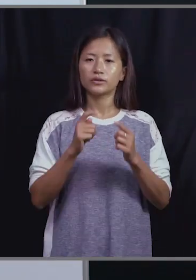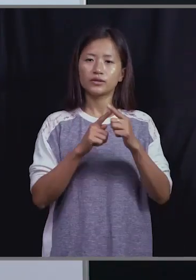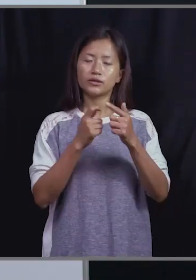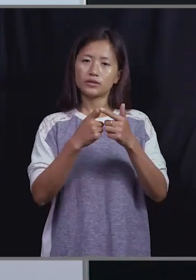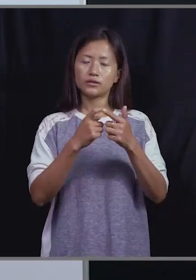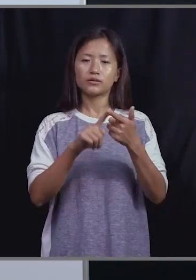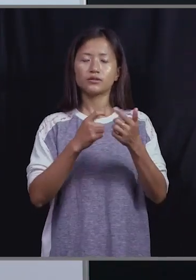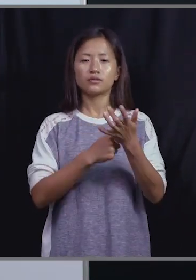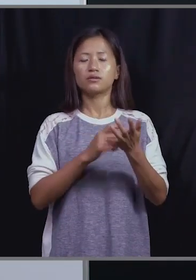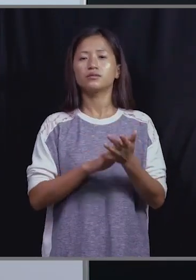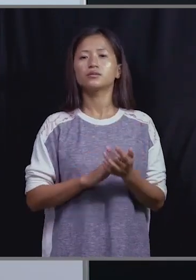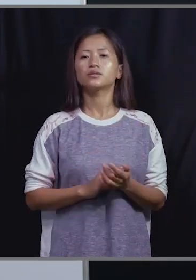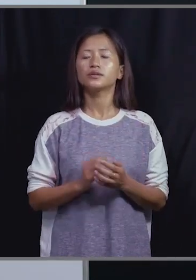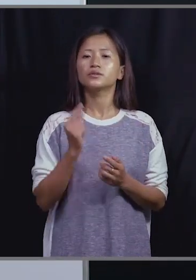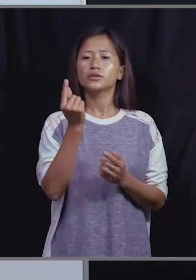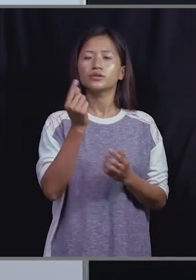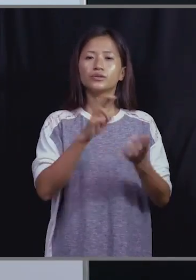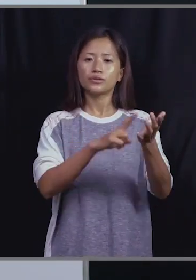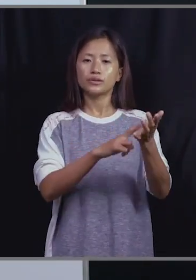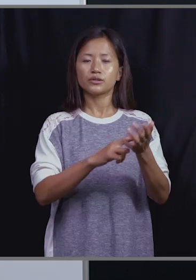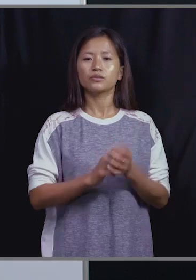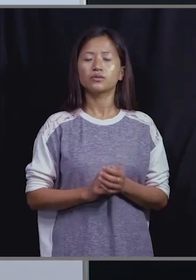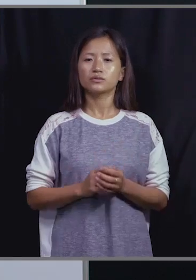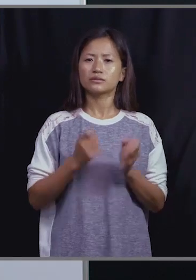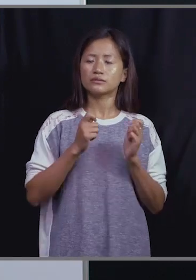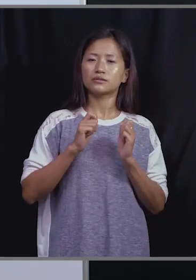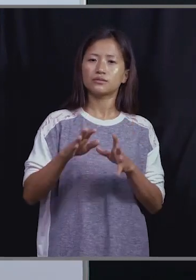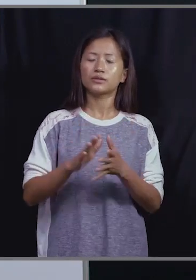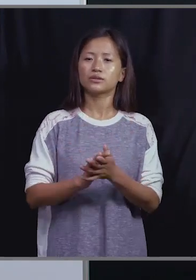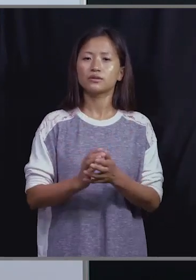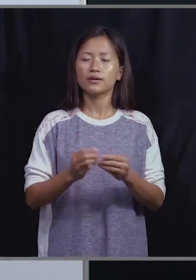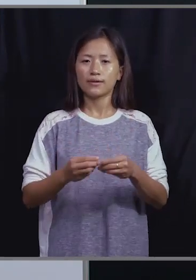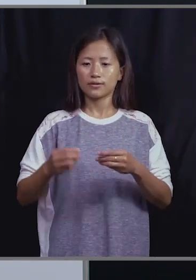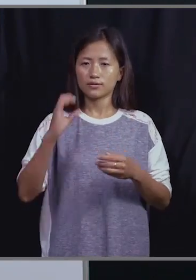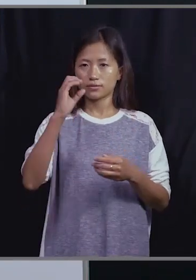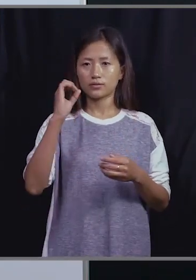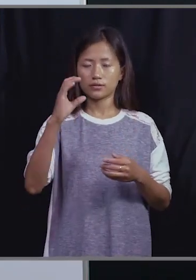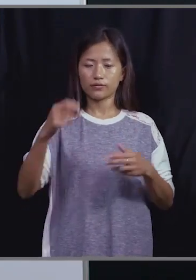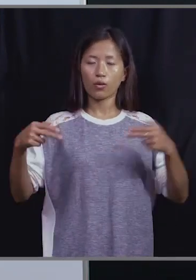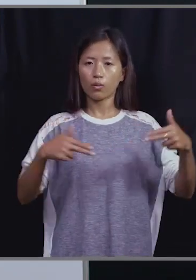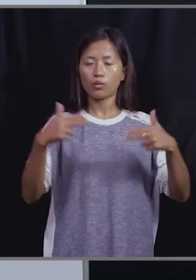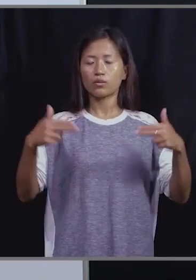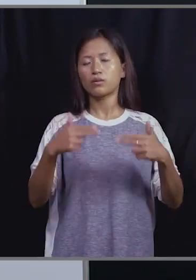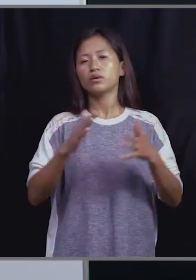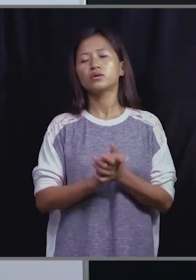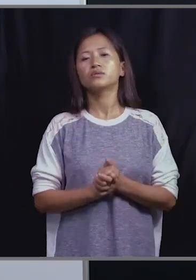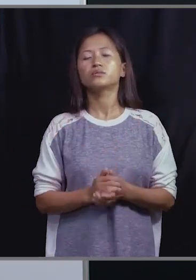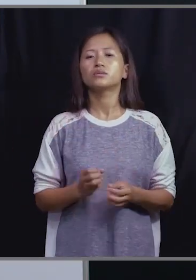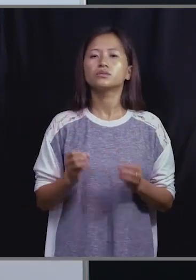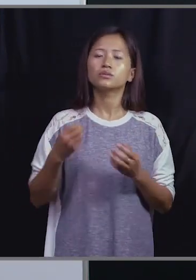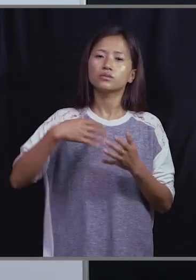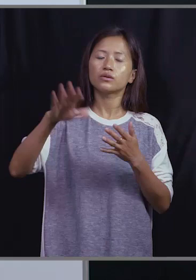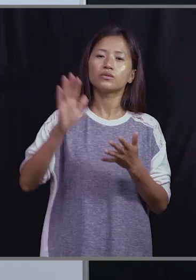of Yugoslavia in the United Nations was terminated because the civil war that was going on in Yugoslavia, it